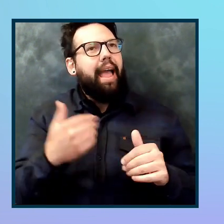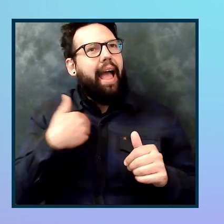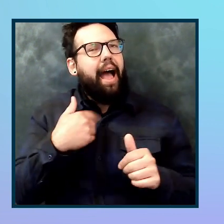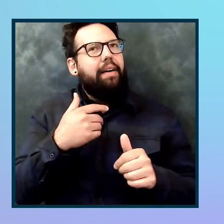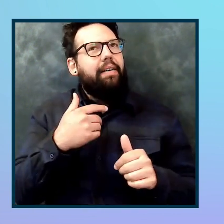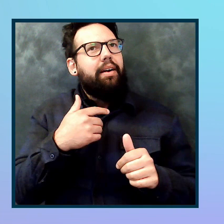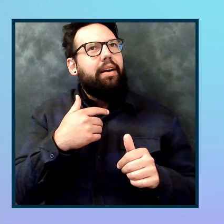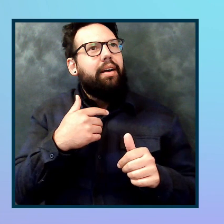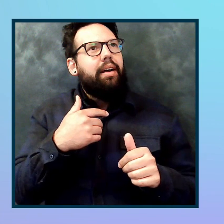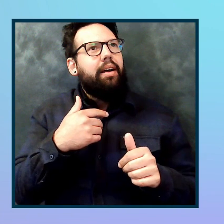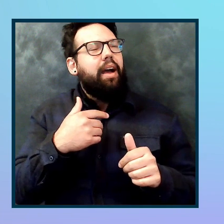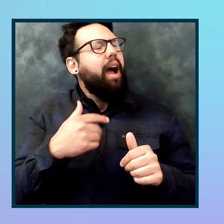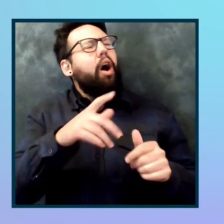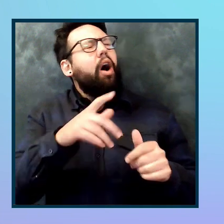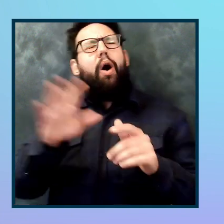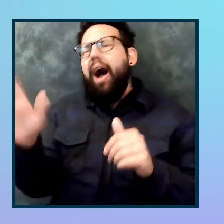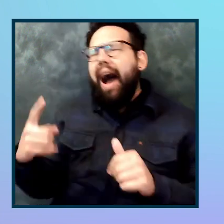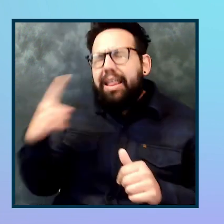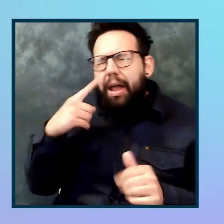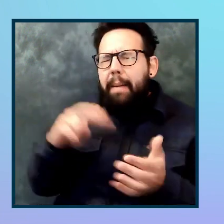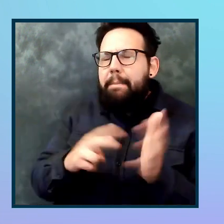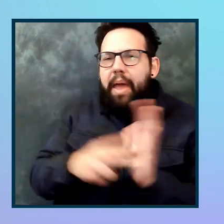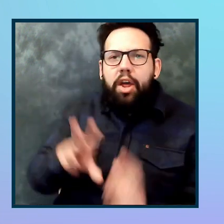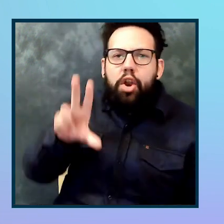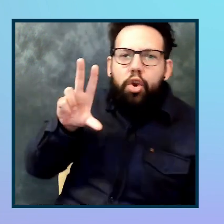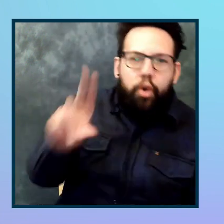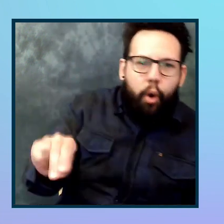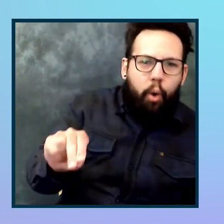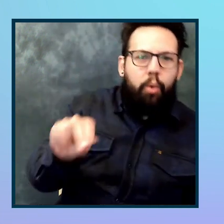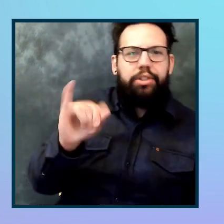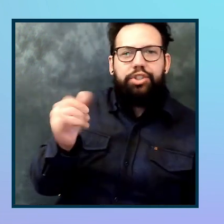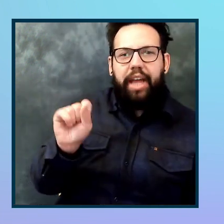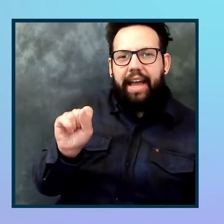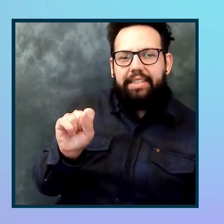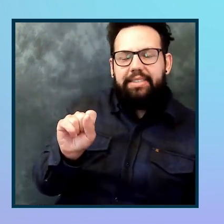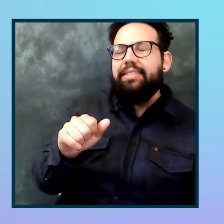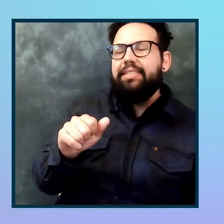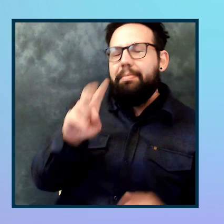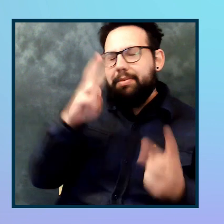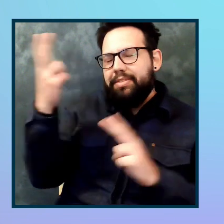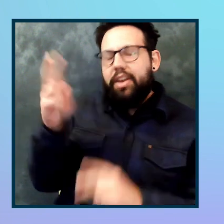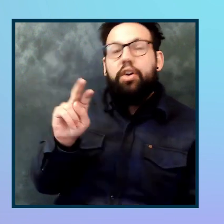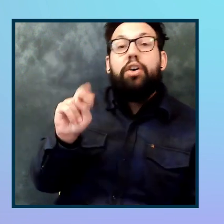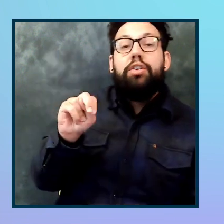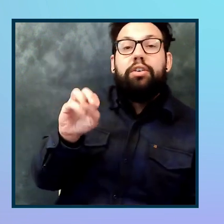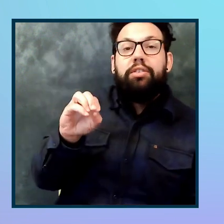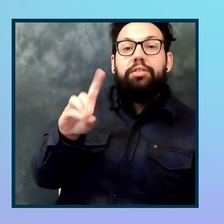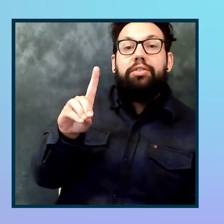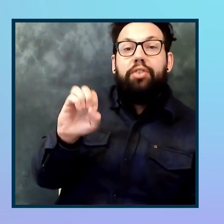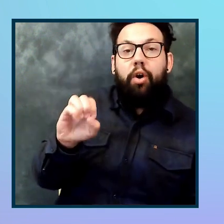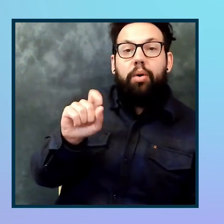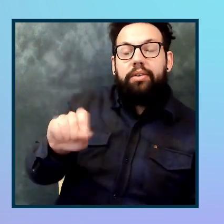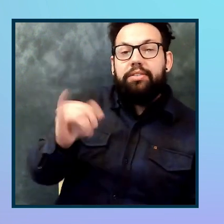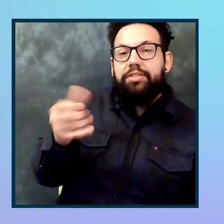you said Node.js. I didn't hear you say Node.js. Okay. No, we just don't. Our product only works